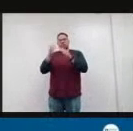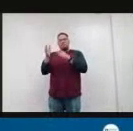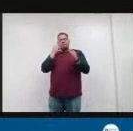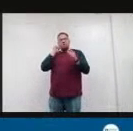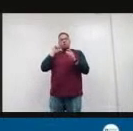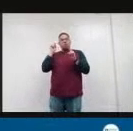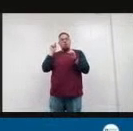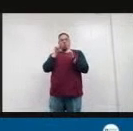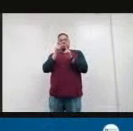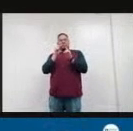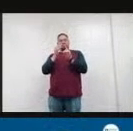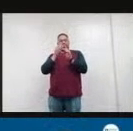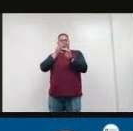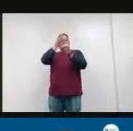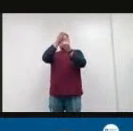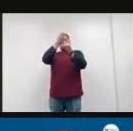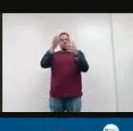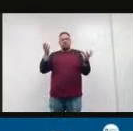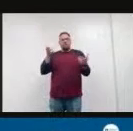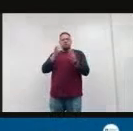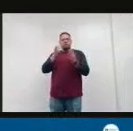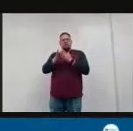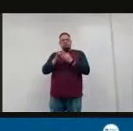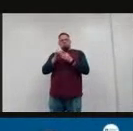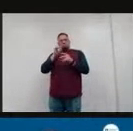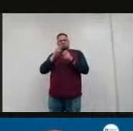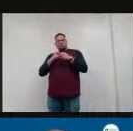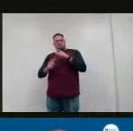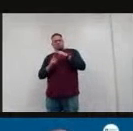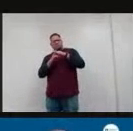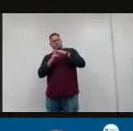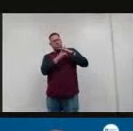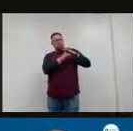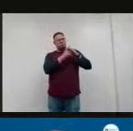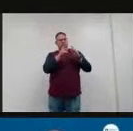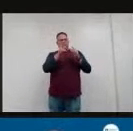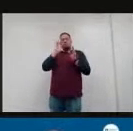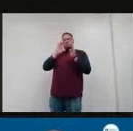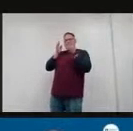those issues arise, those will be addressed, Satya.